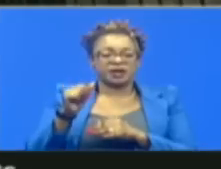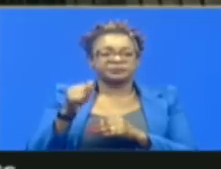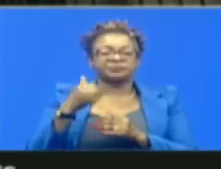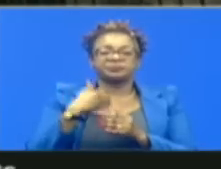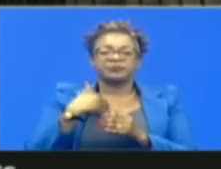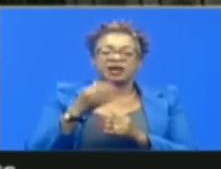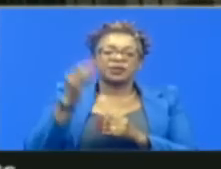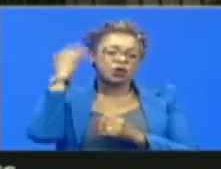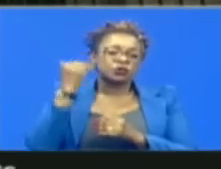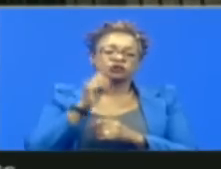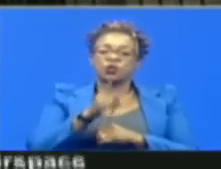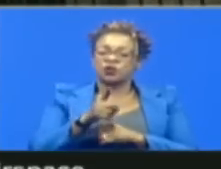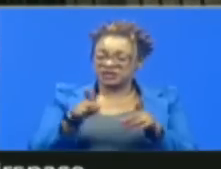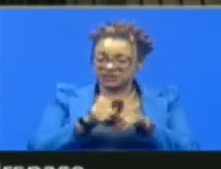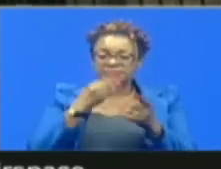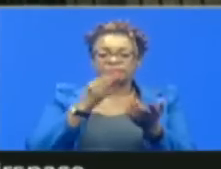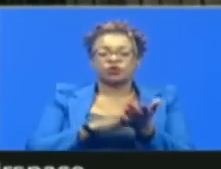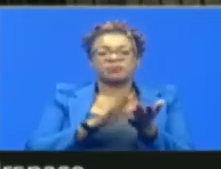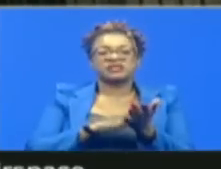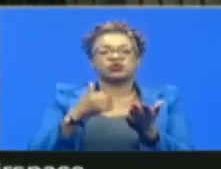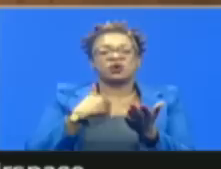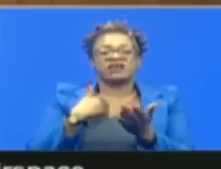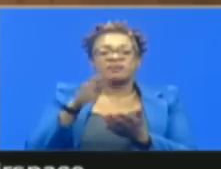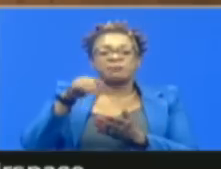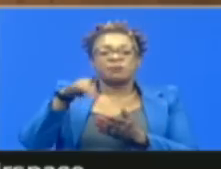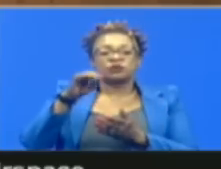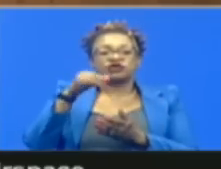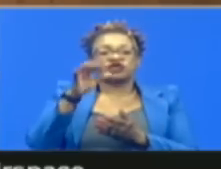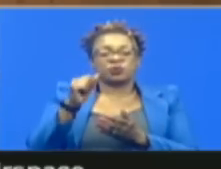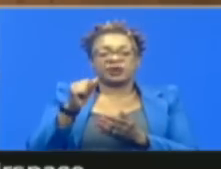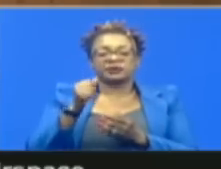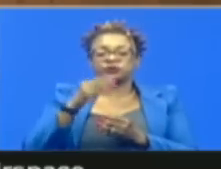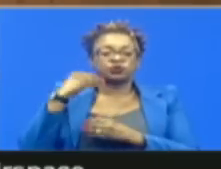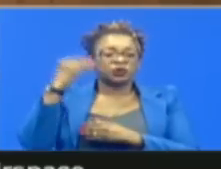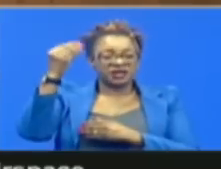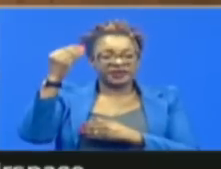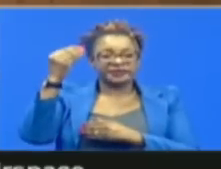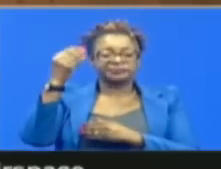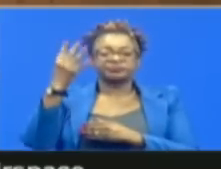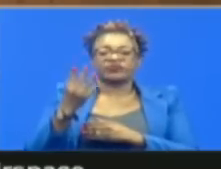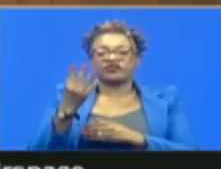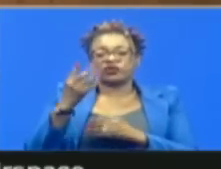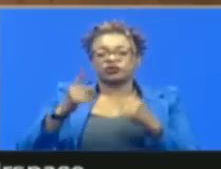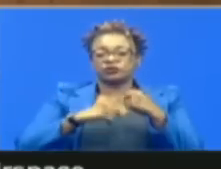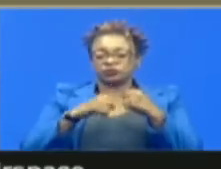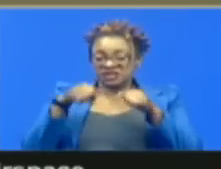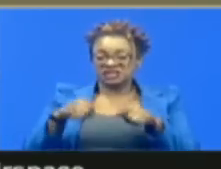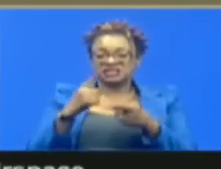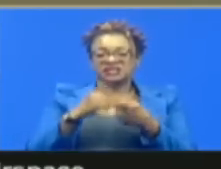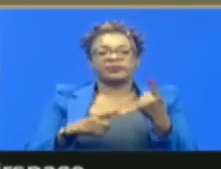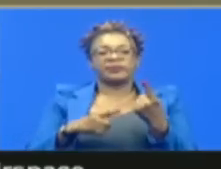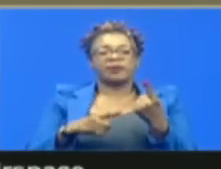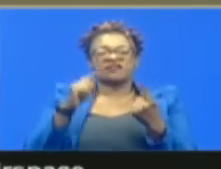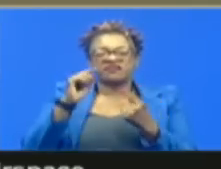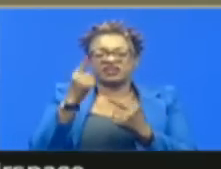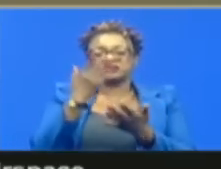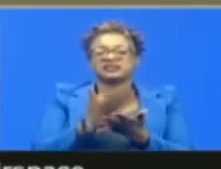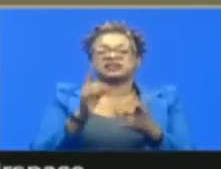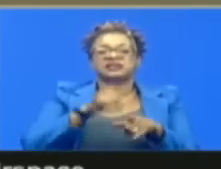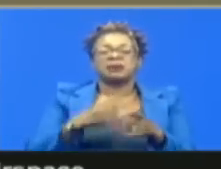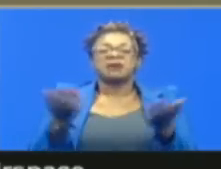order and even promised to have Mponjiwa sworn in on 4th June this year, first thing when the